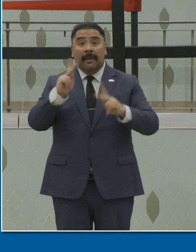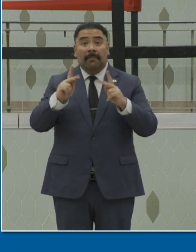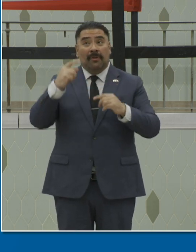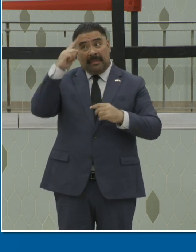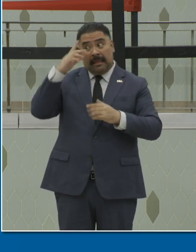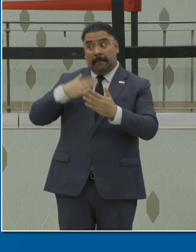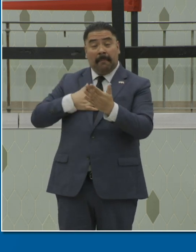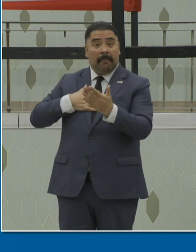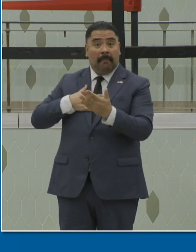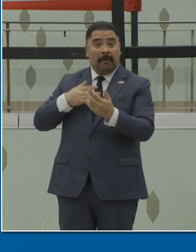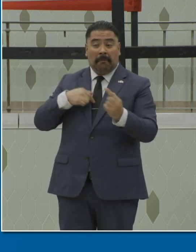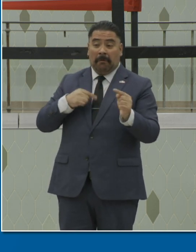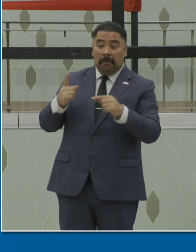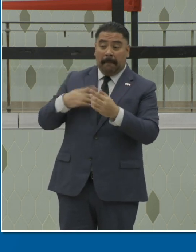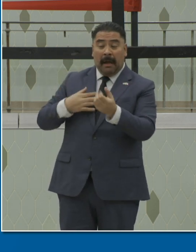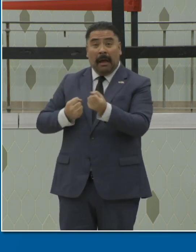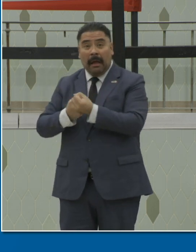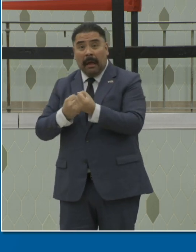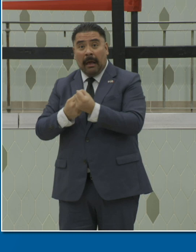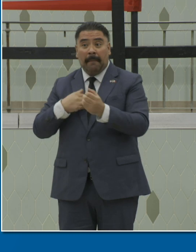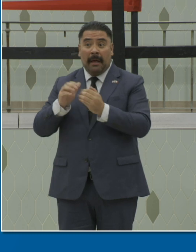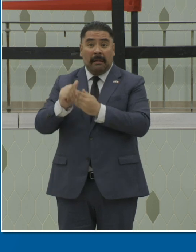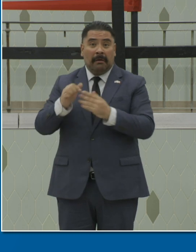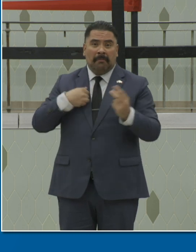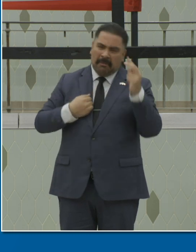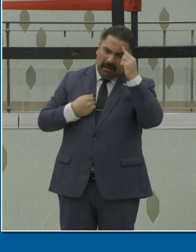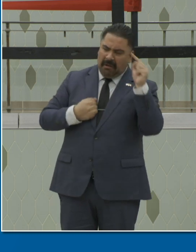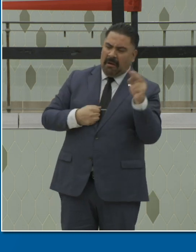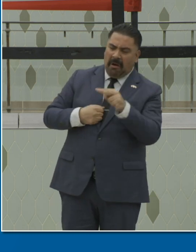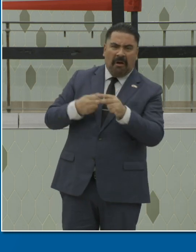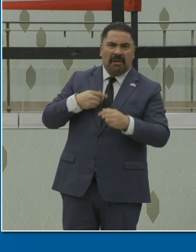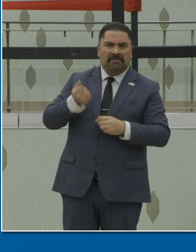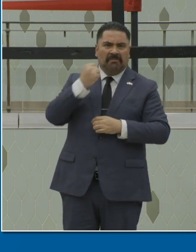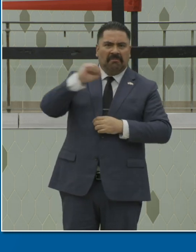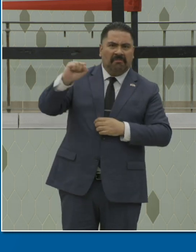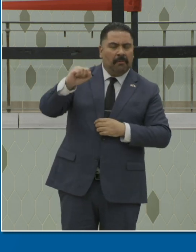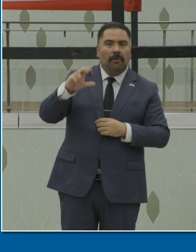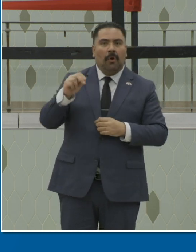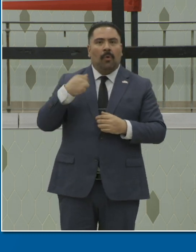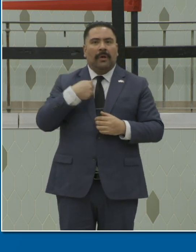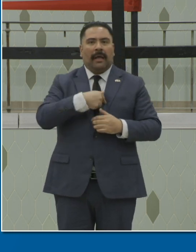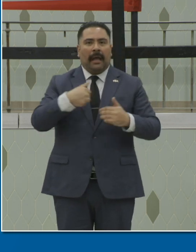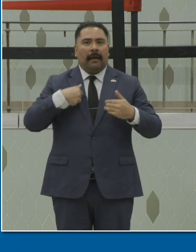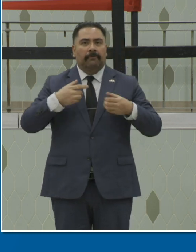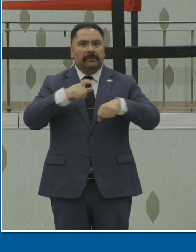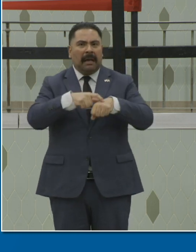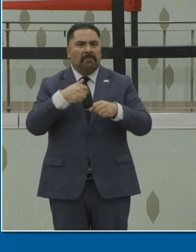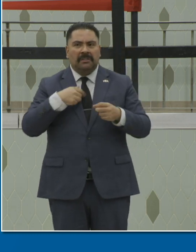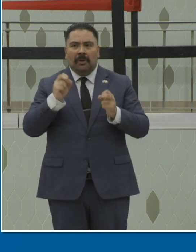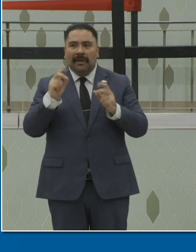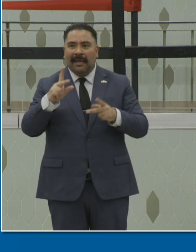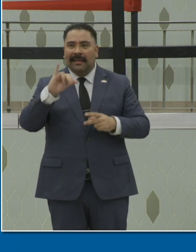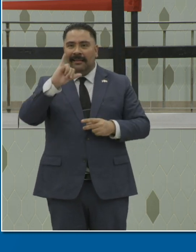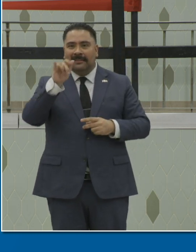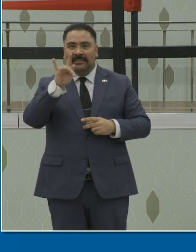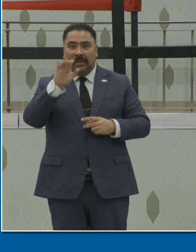my advocacy and my leadership as defiant. I had a chance to exchange, and I hope this is okay,